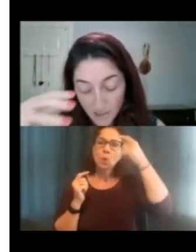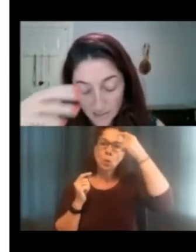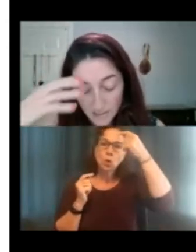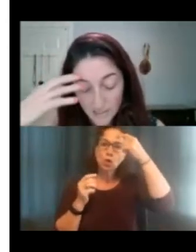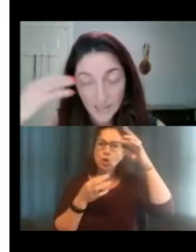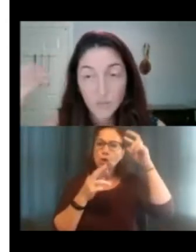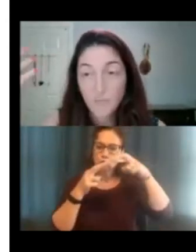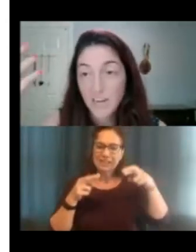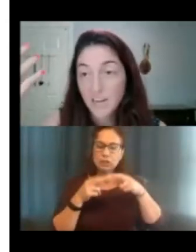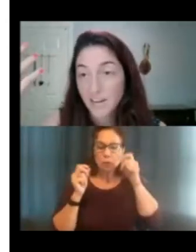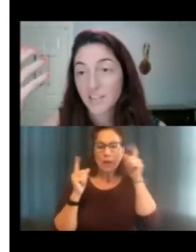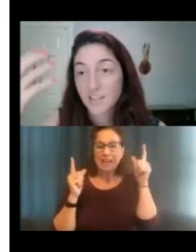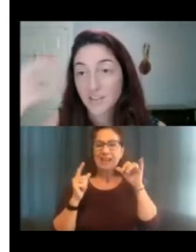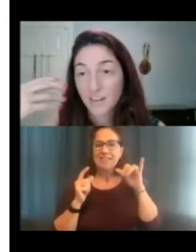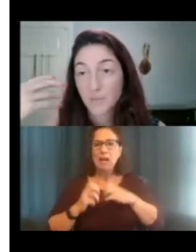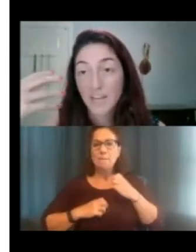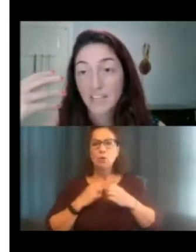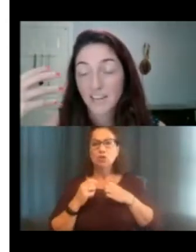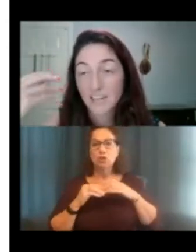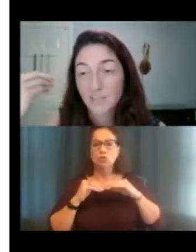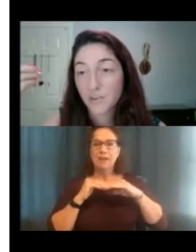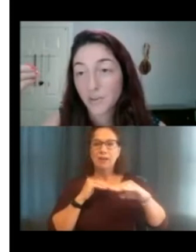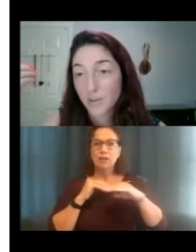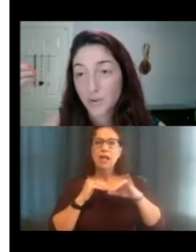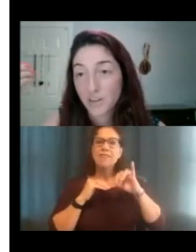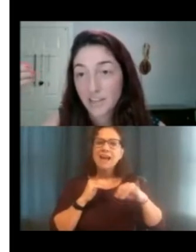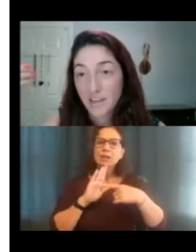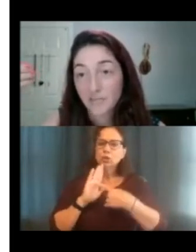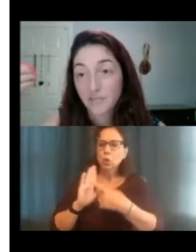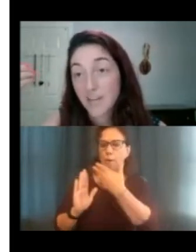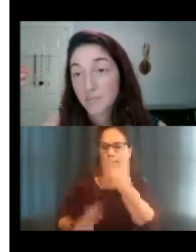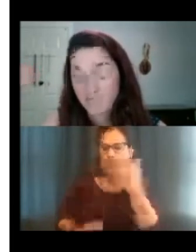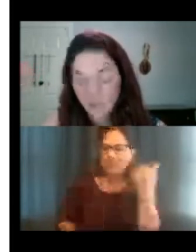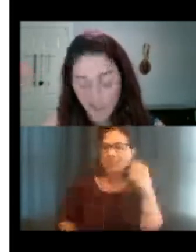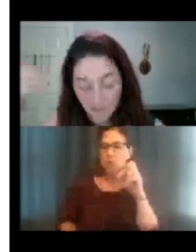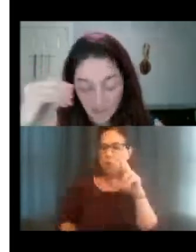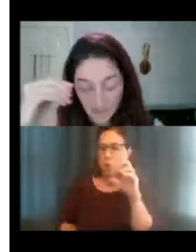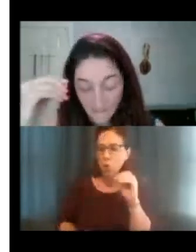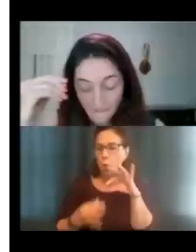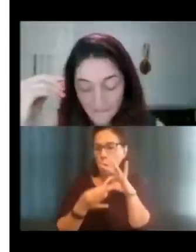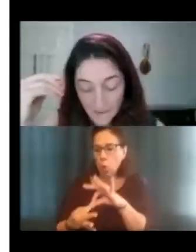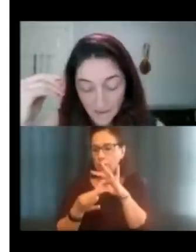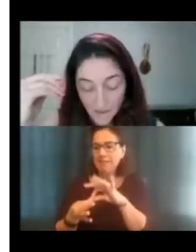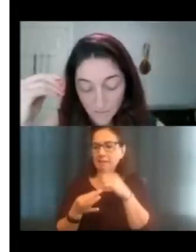emotion regulation may constitute our best kind of neural correlate of the nightmare sufferer.